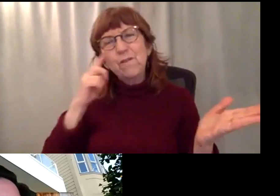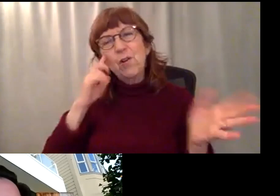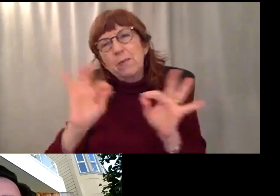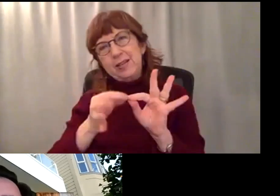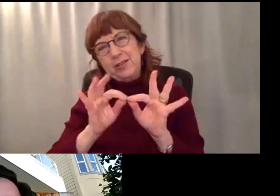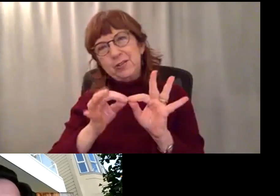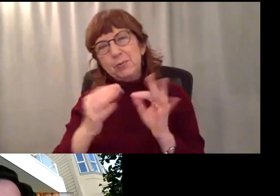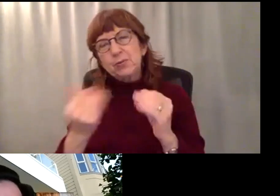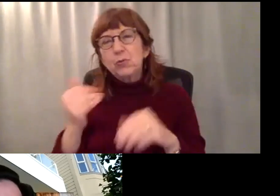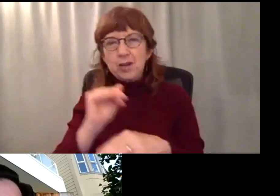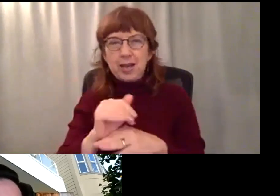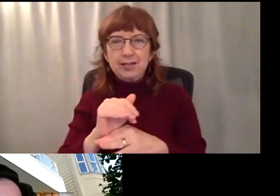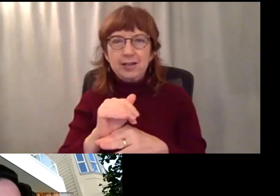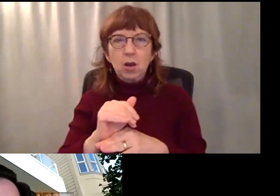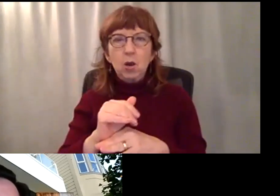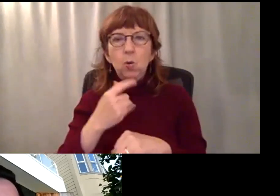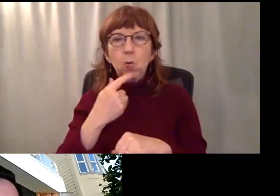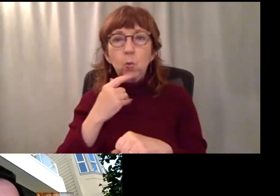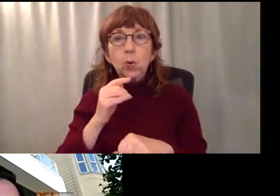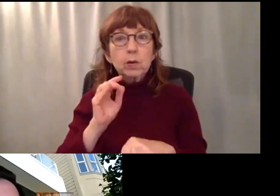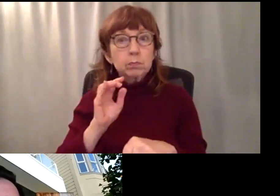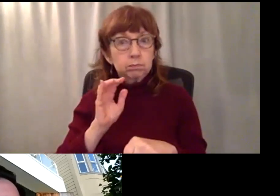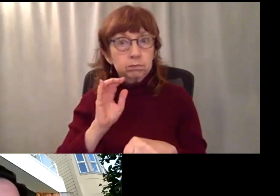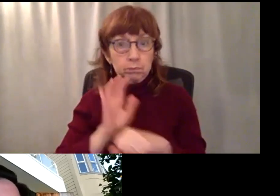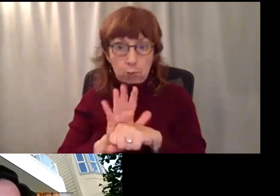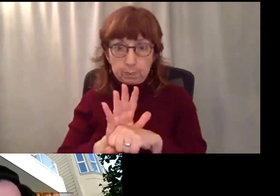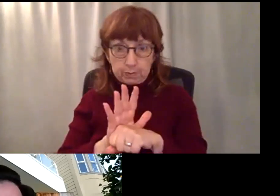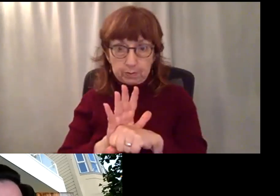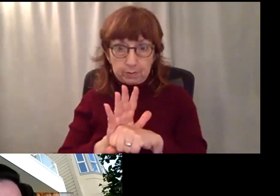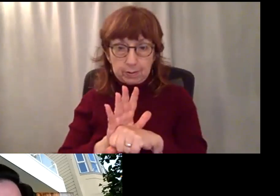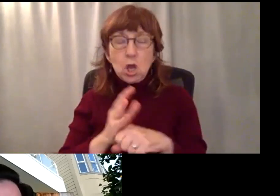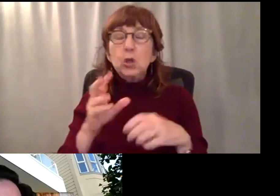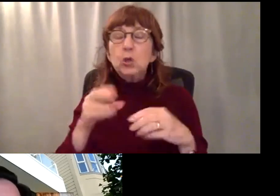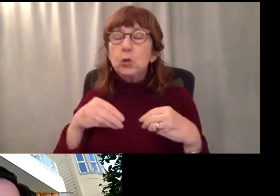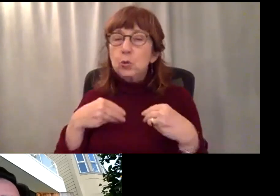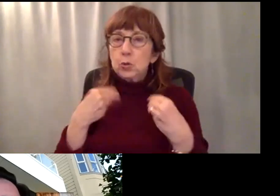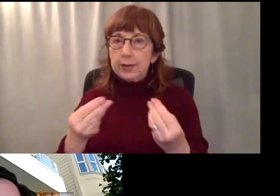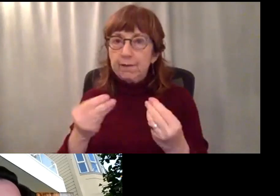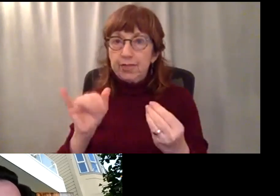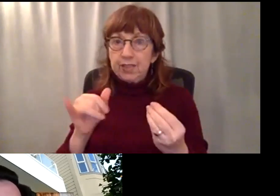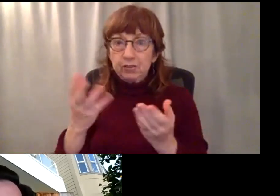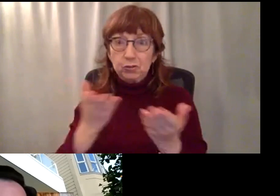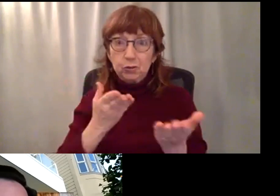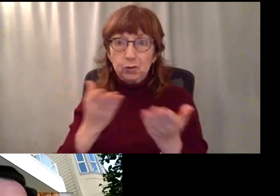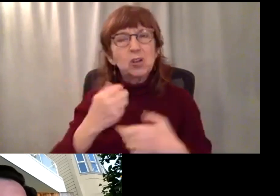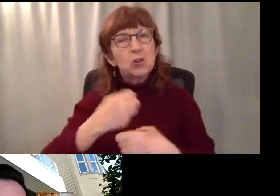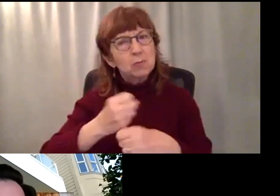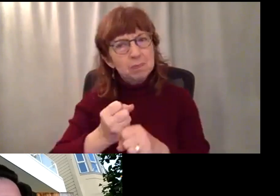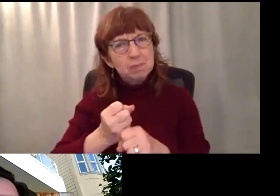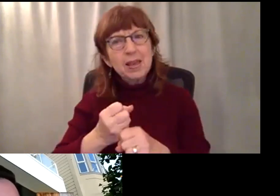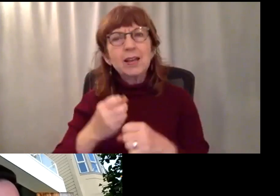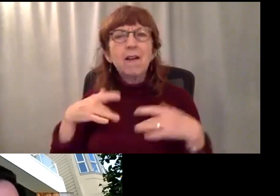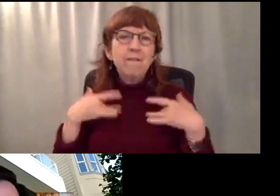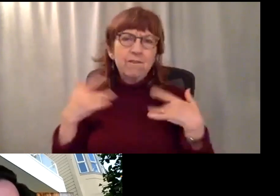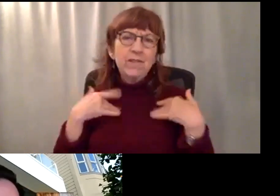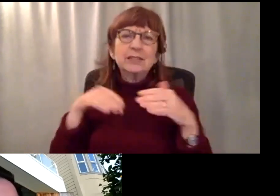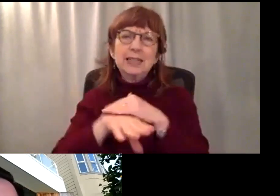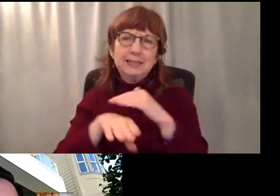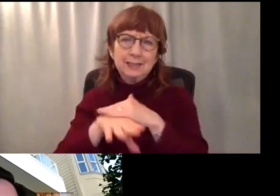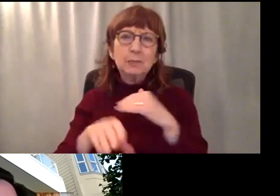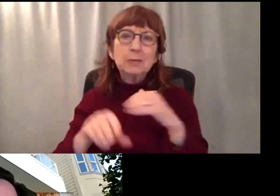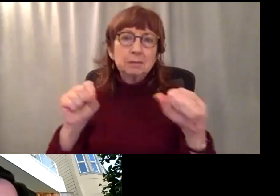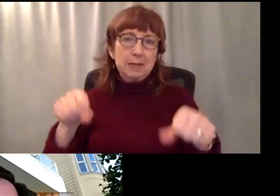tonight. We are pledging to try to make sure to provide the service to make our events as accessible as we